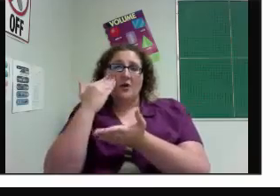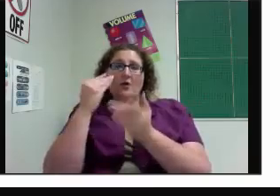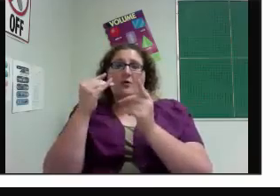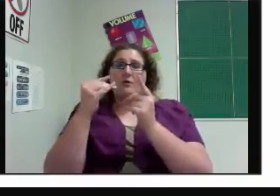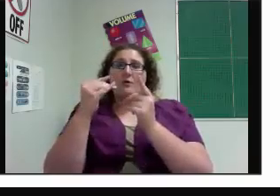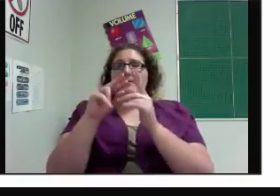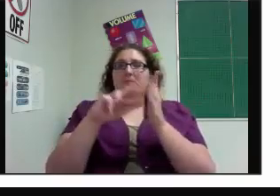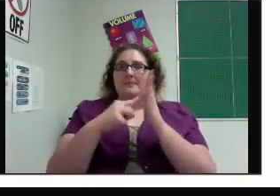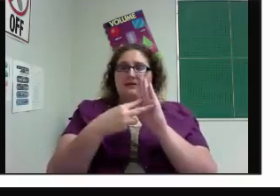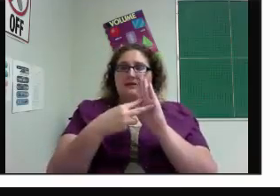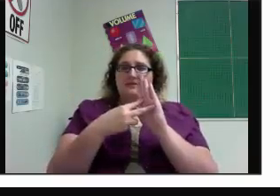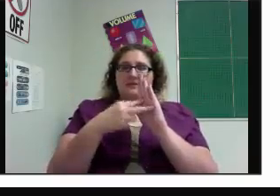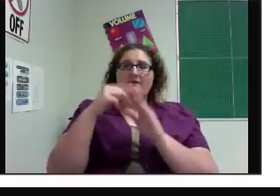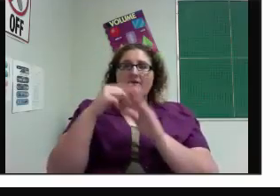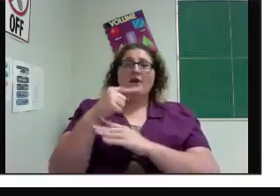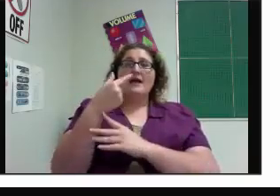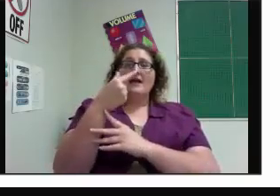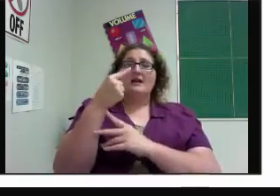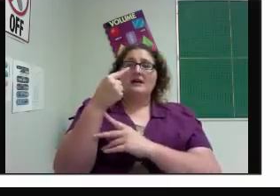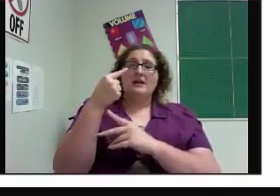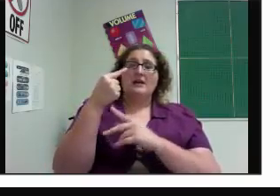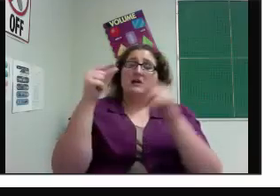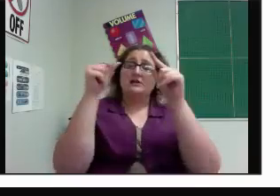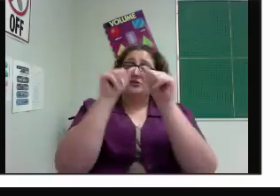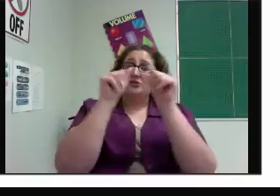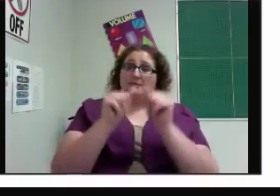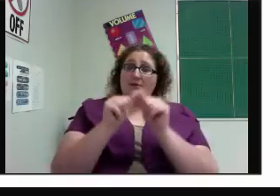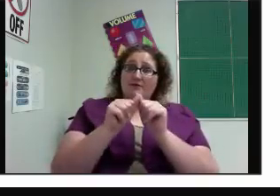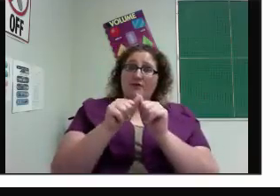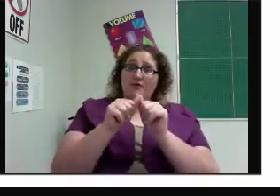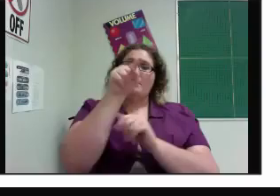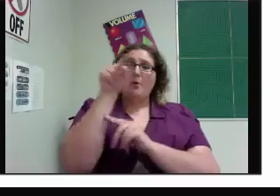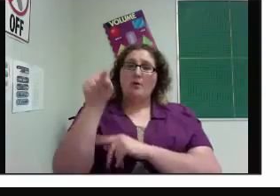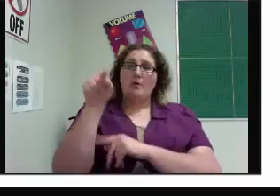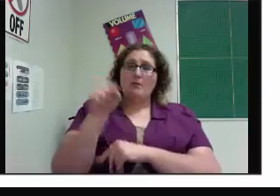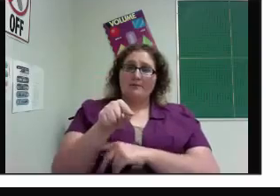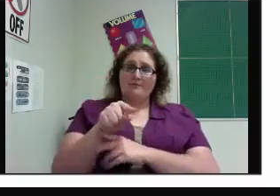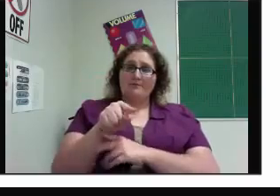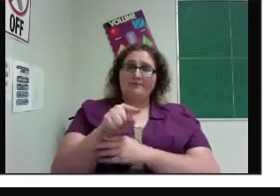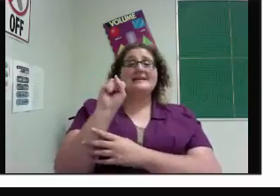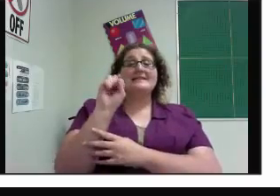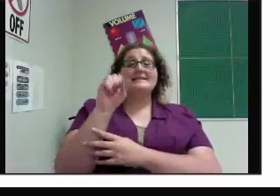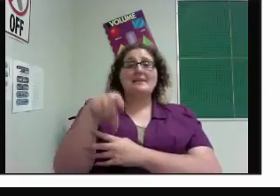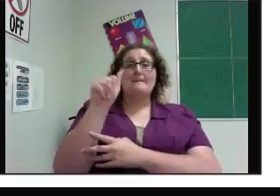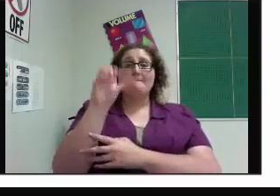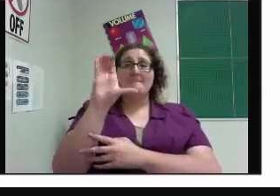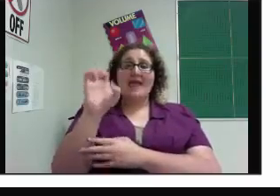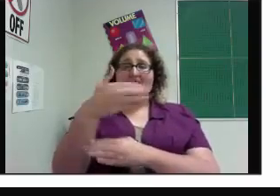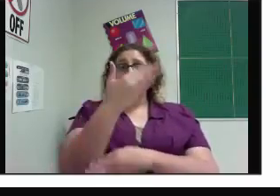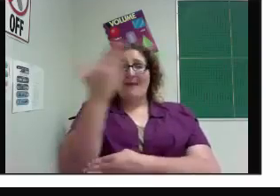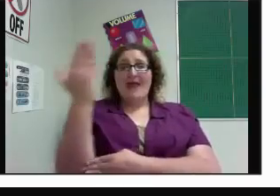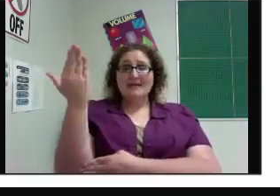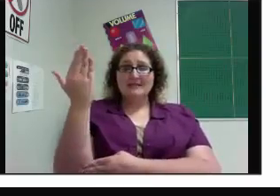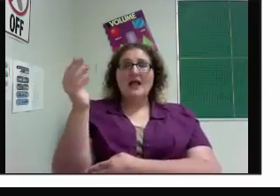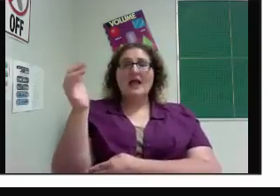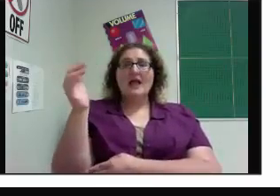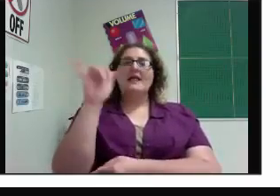undefined terms to define other terms. A geometric figure is a set of